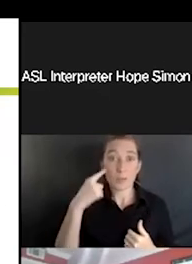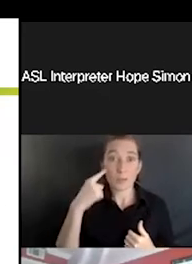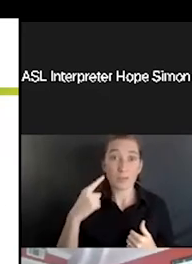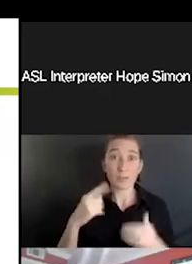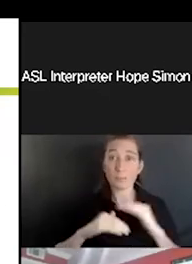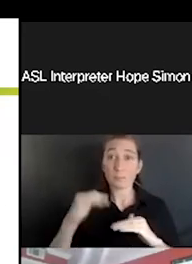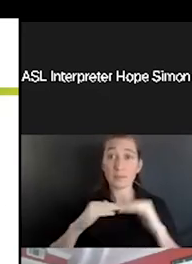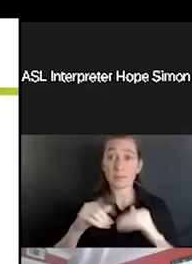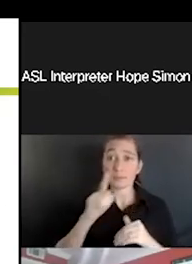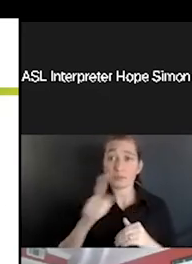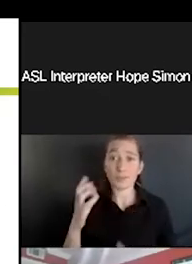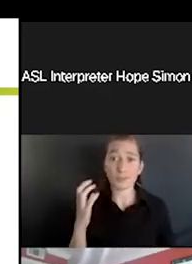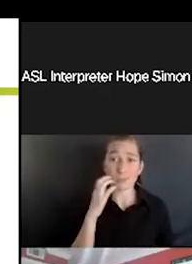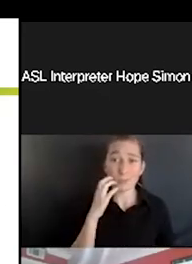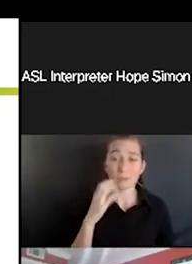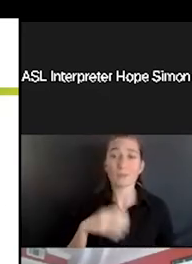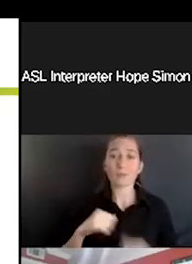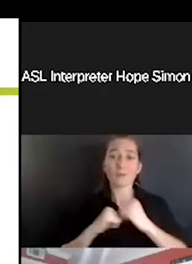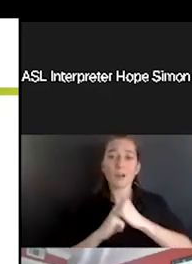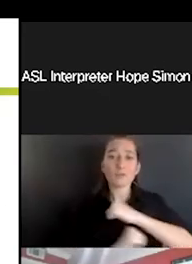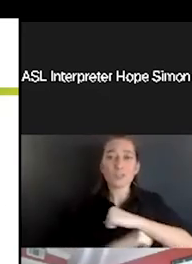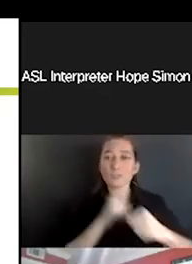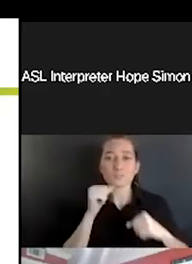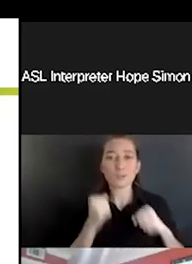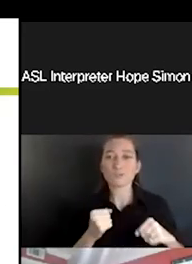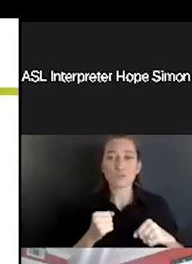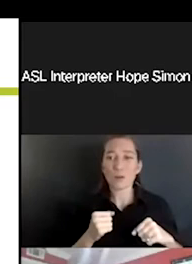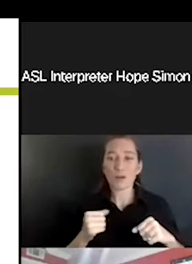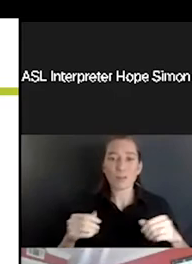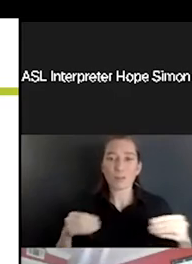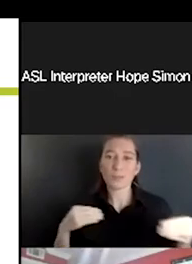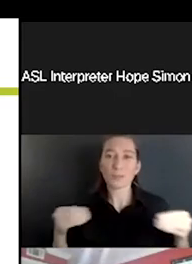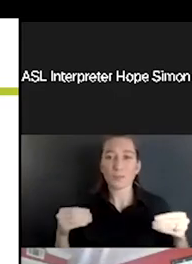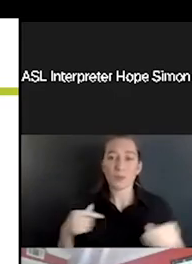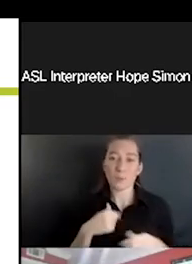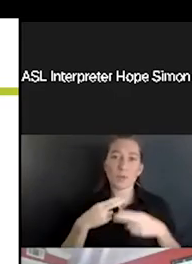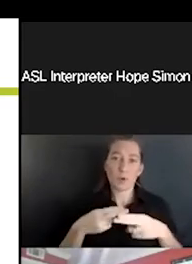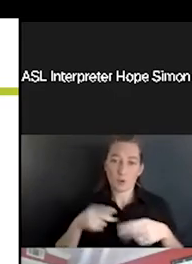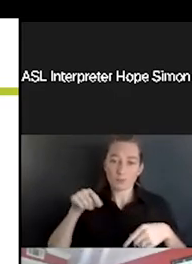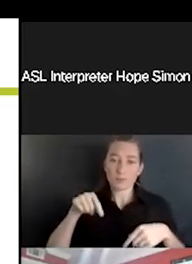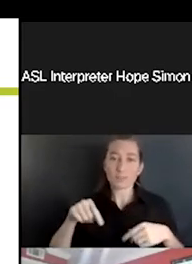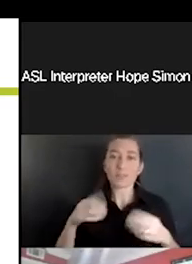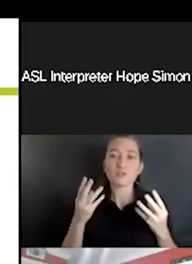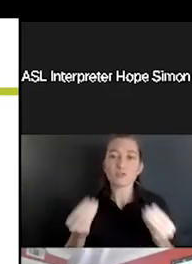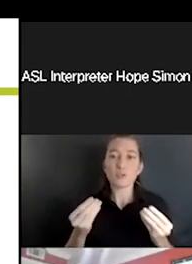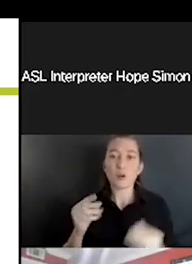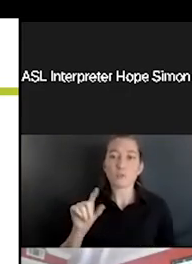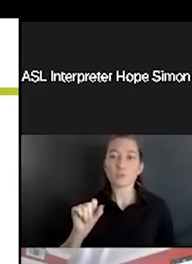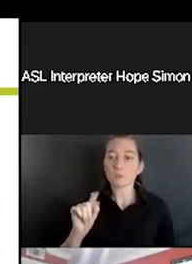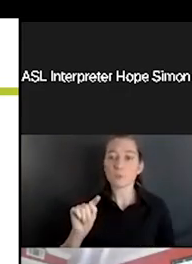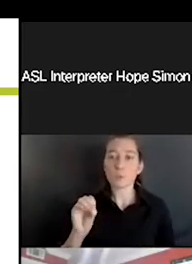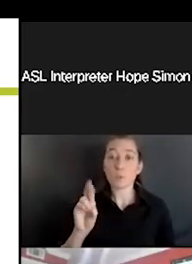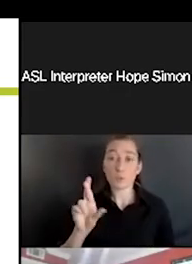have this weak ground floor, which we now refer to as soft story. It really highlighted those types of